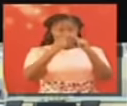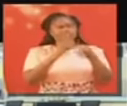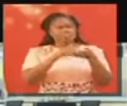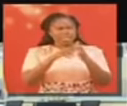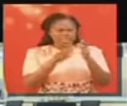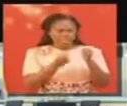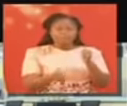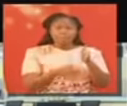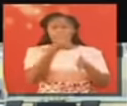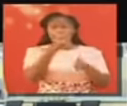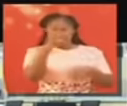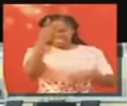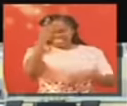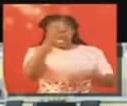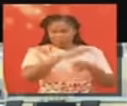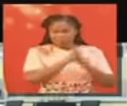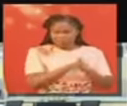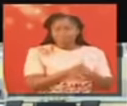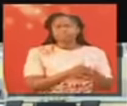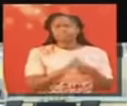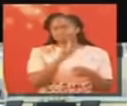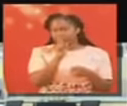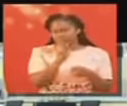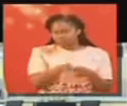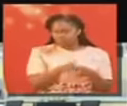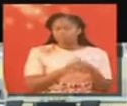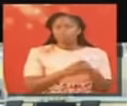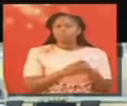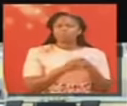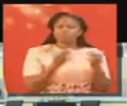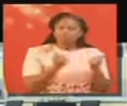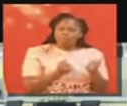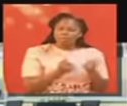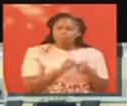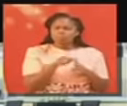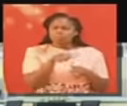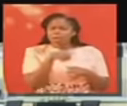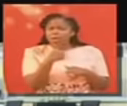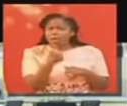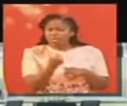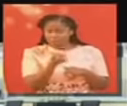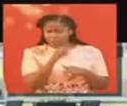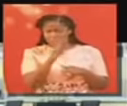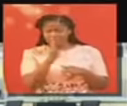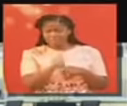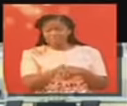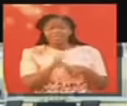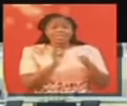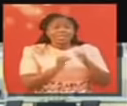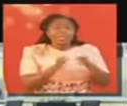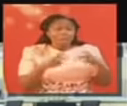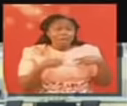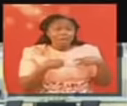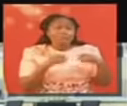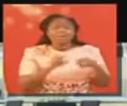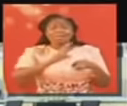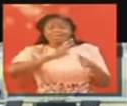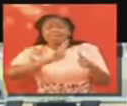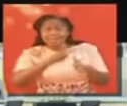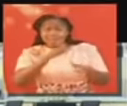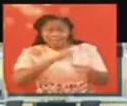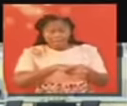that, going forward, we will know what to do when another, or if another pandemic ever comes around next